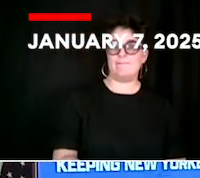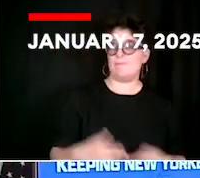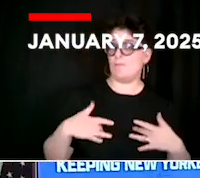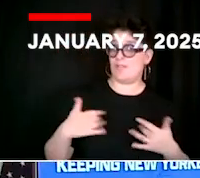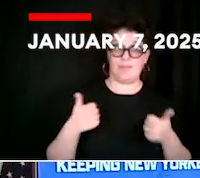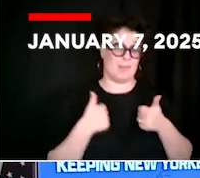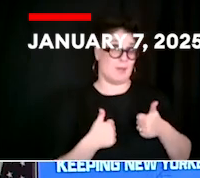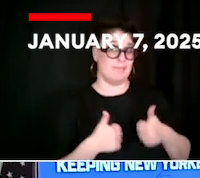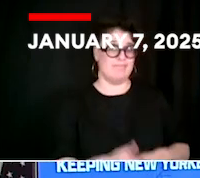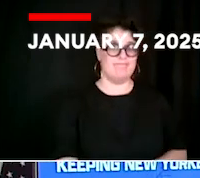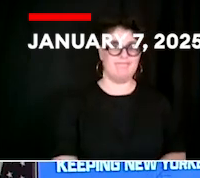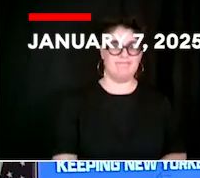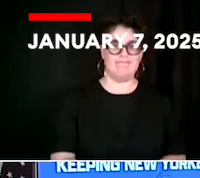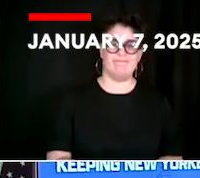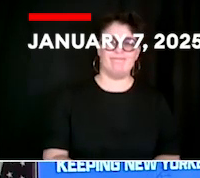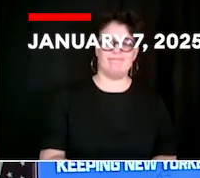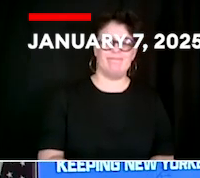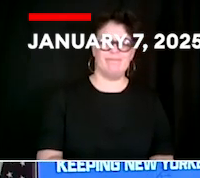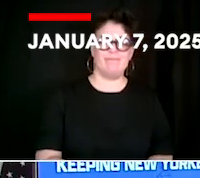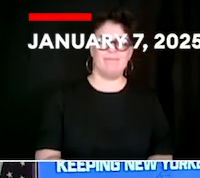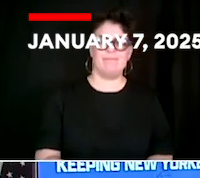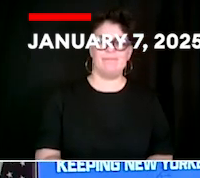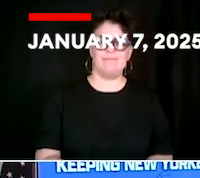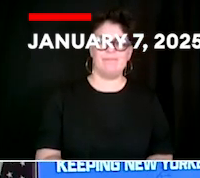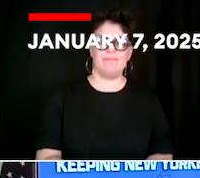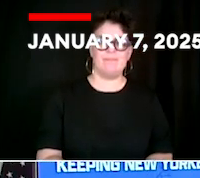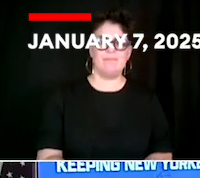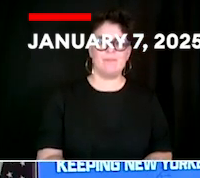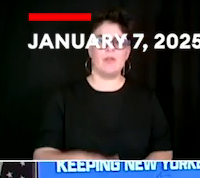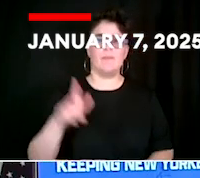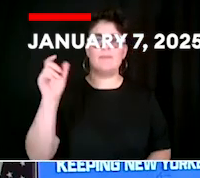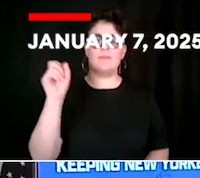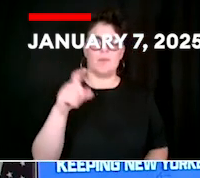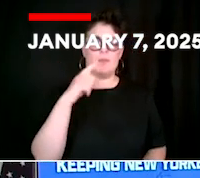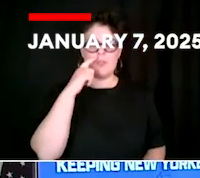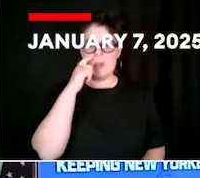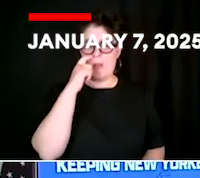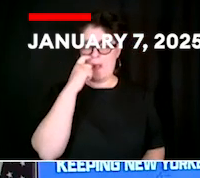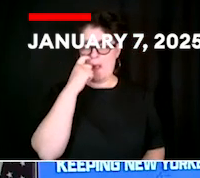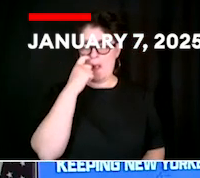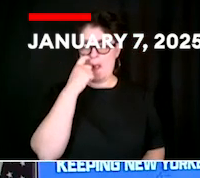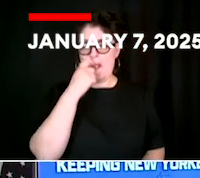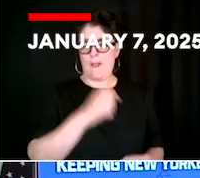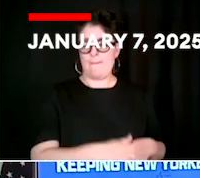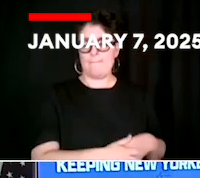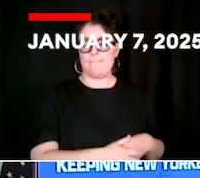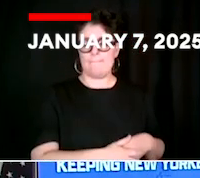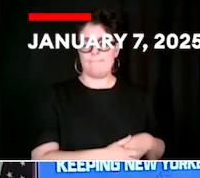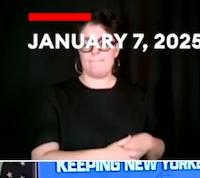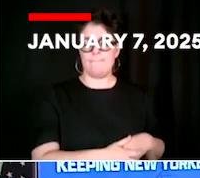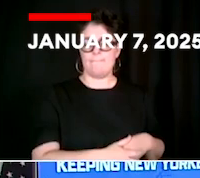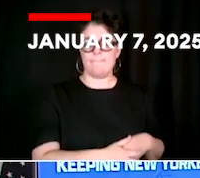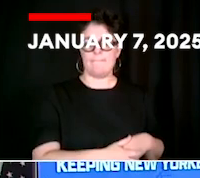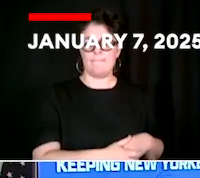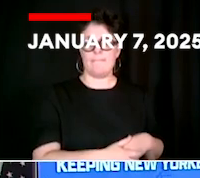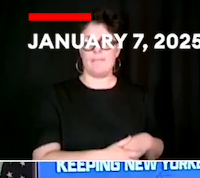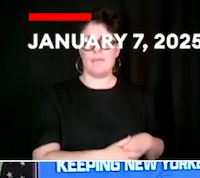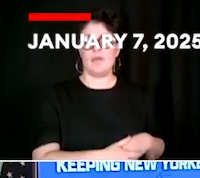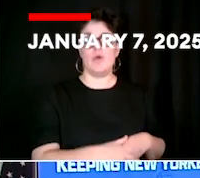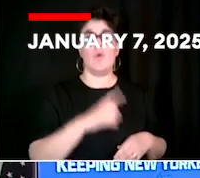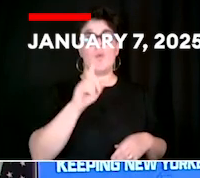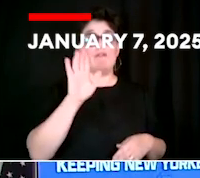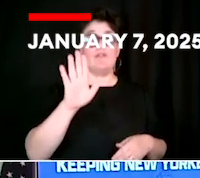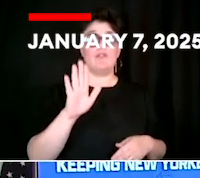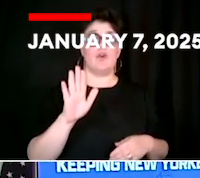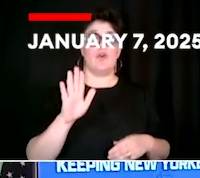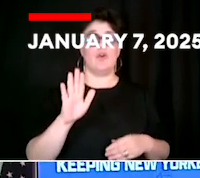So, on one front, I'm wondering, one of your main criticisms of your opponents so far in the primary is that they're not